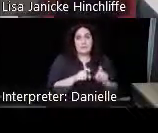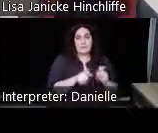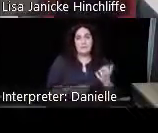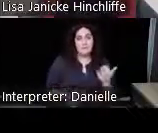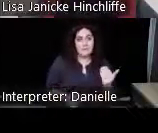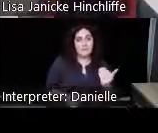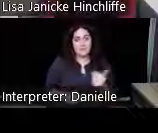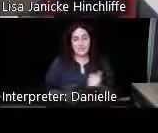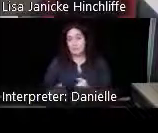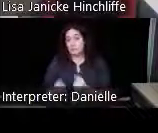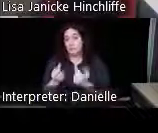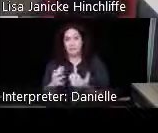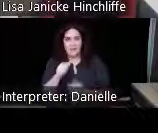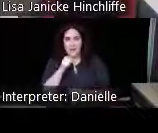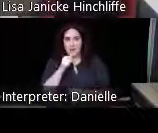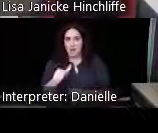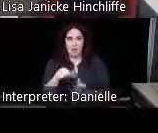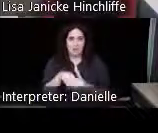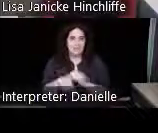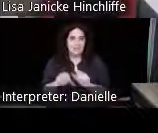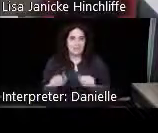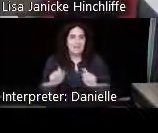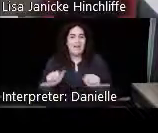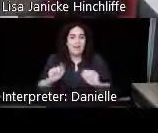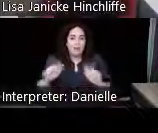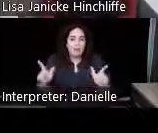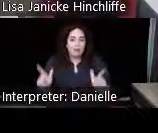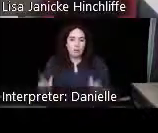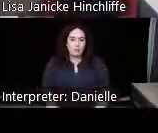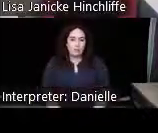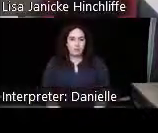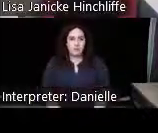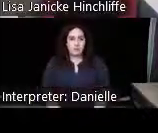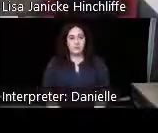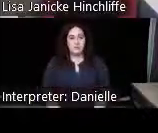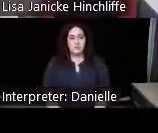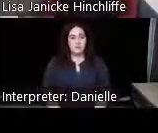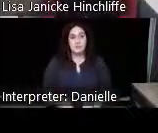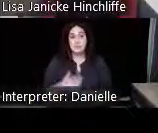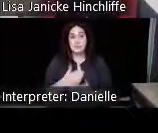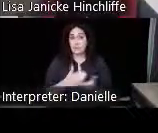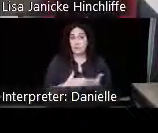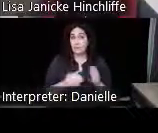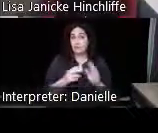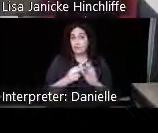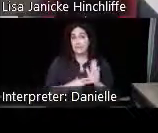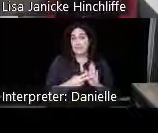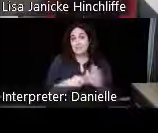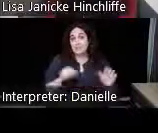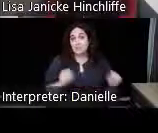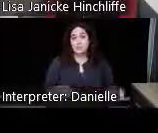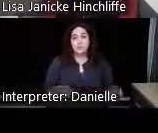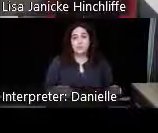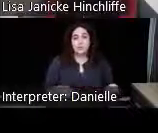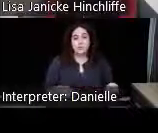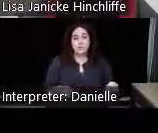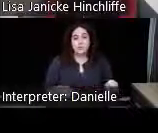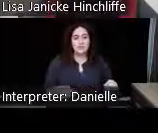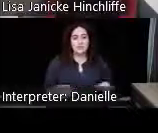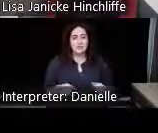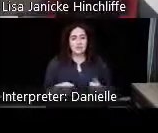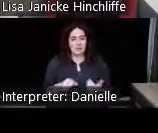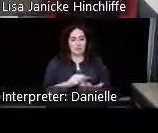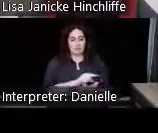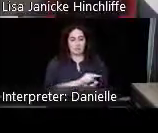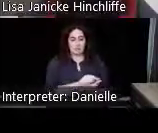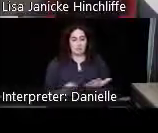found even some that were readable, which is good, but we did not find a single